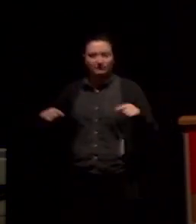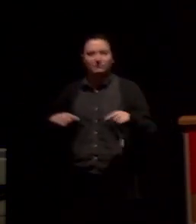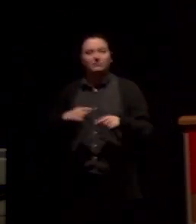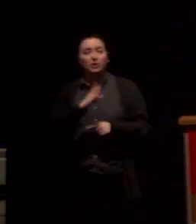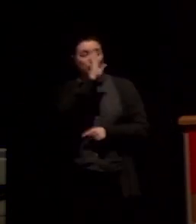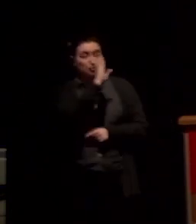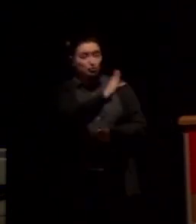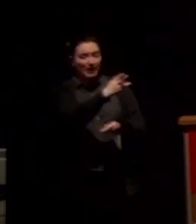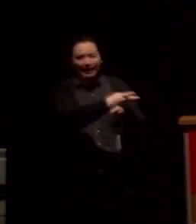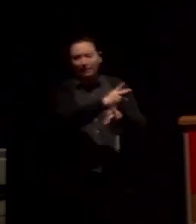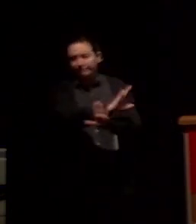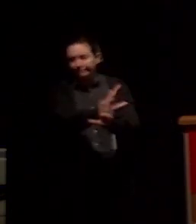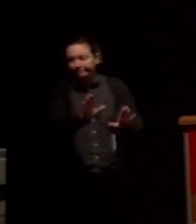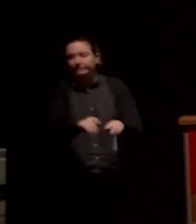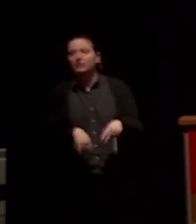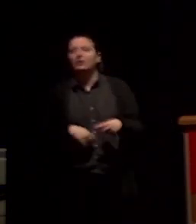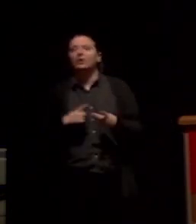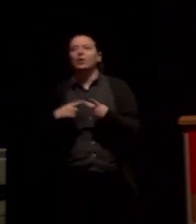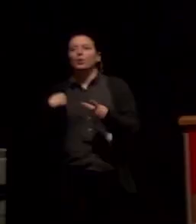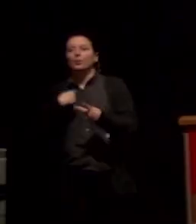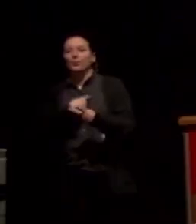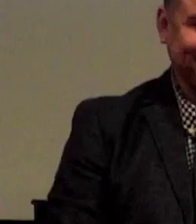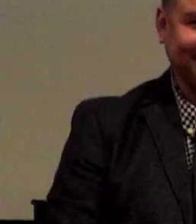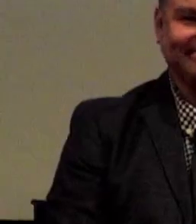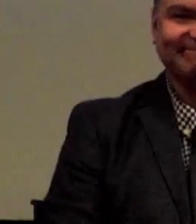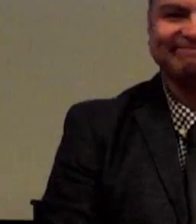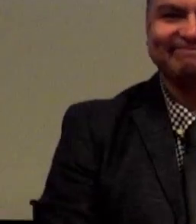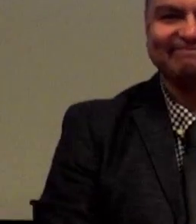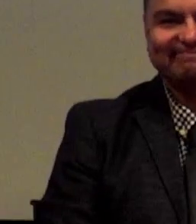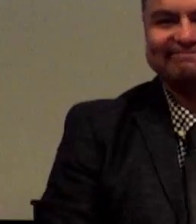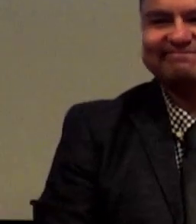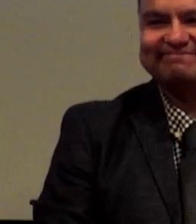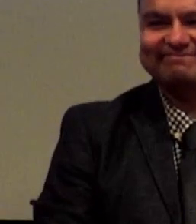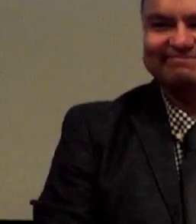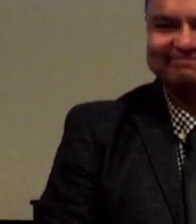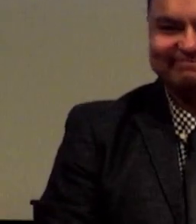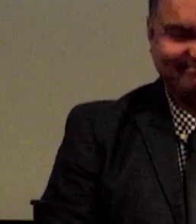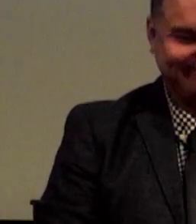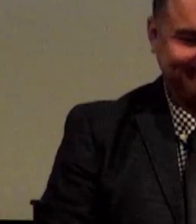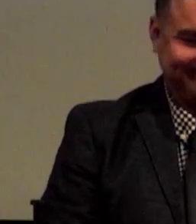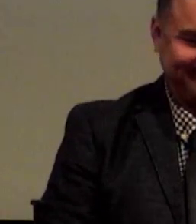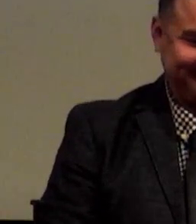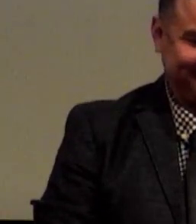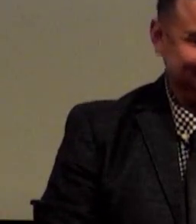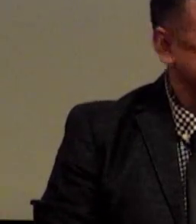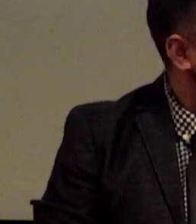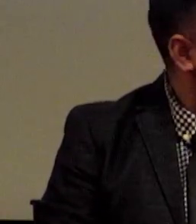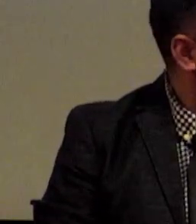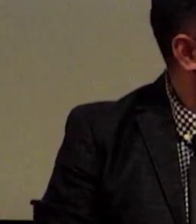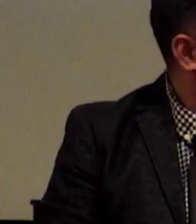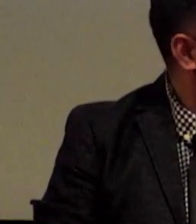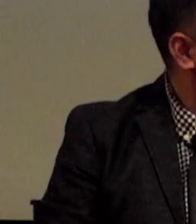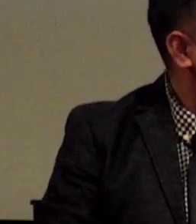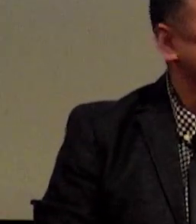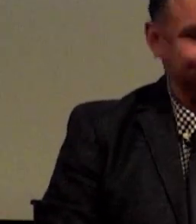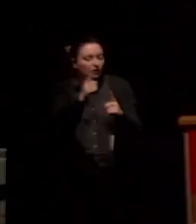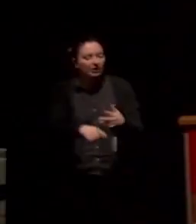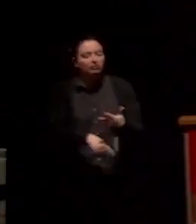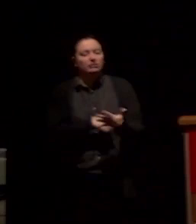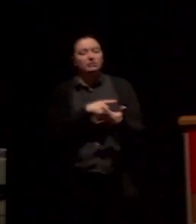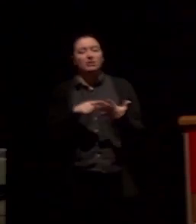support. We do a lot of suicide prevention. We have a helpline, things like that. And nearly 100% of my staff either lives with a mental illness or has a family